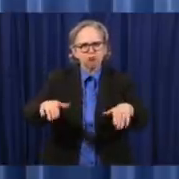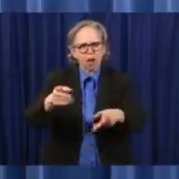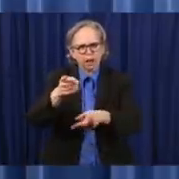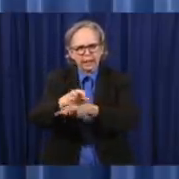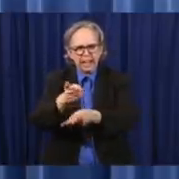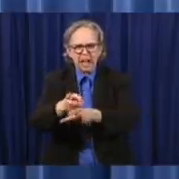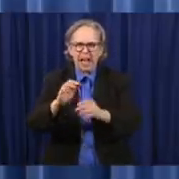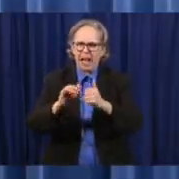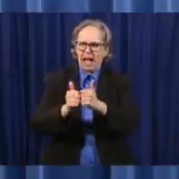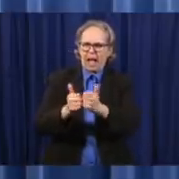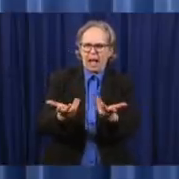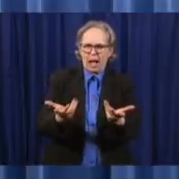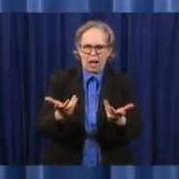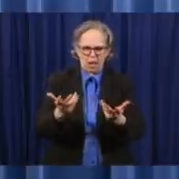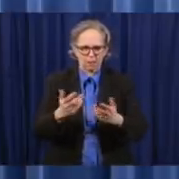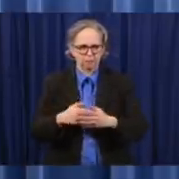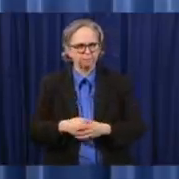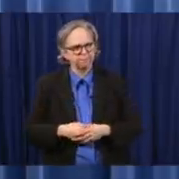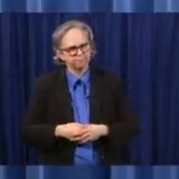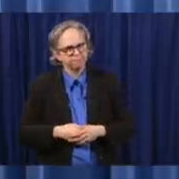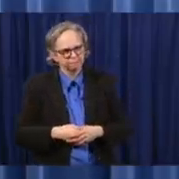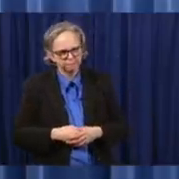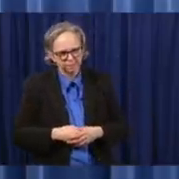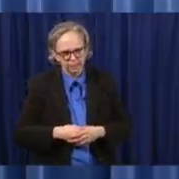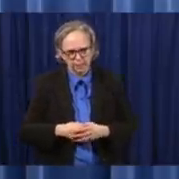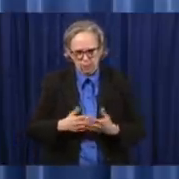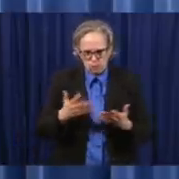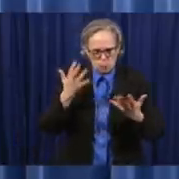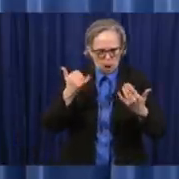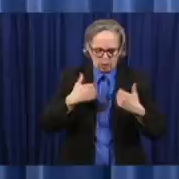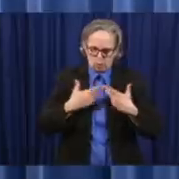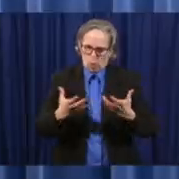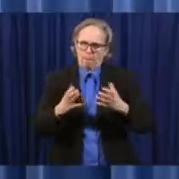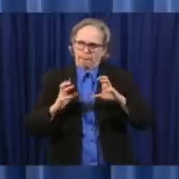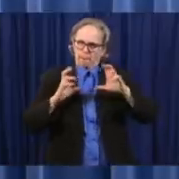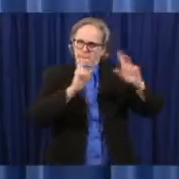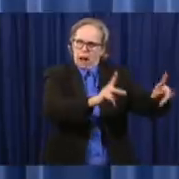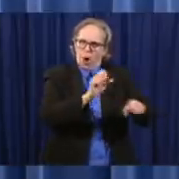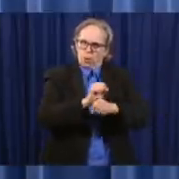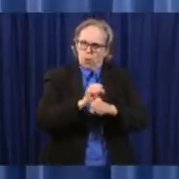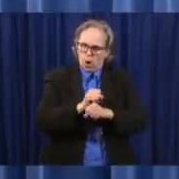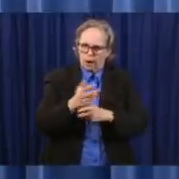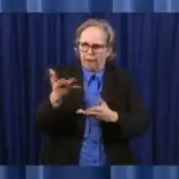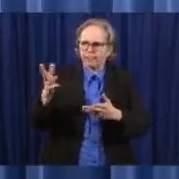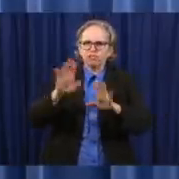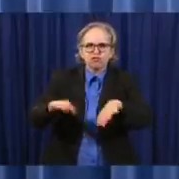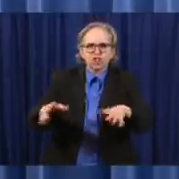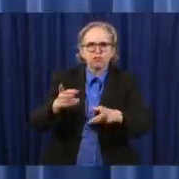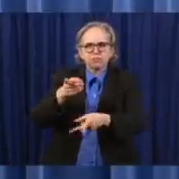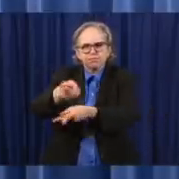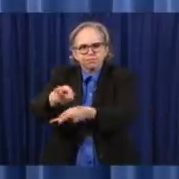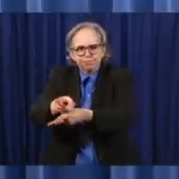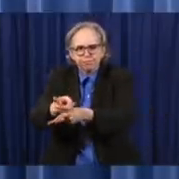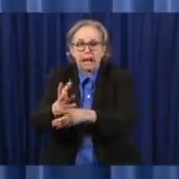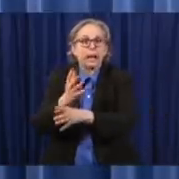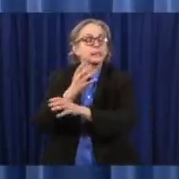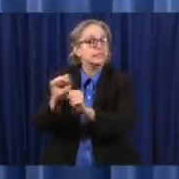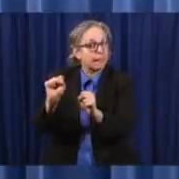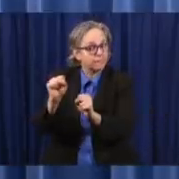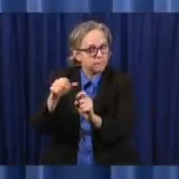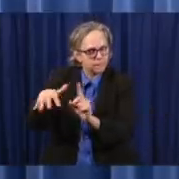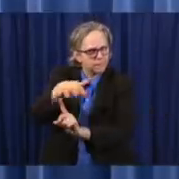so that they can work, put their children in a safe place where the children can